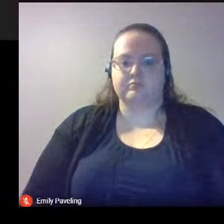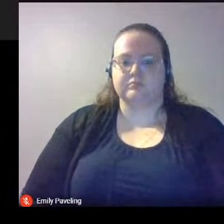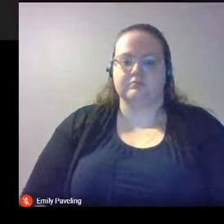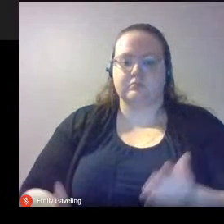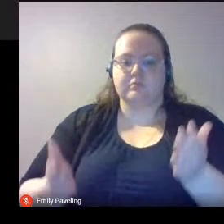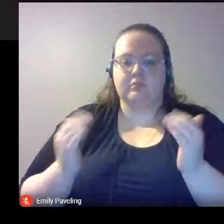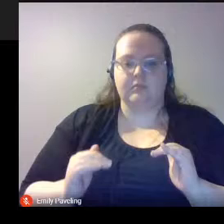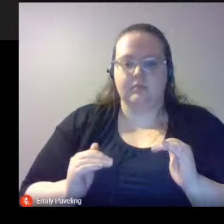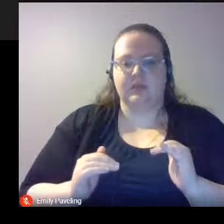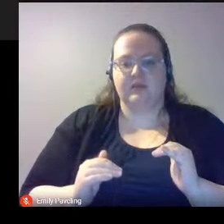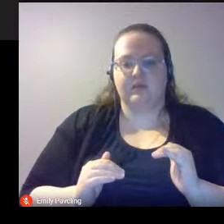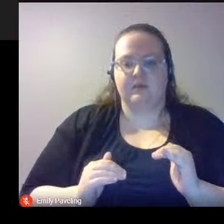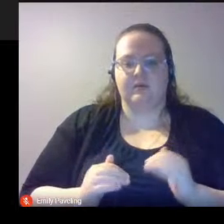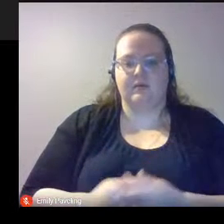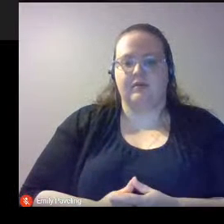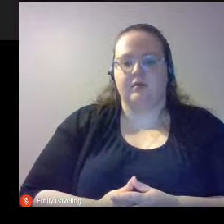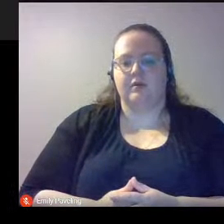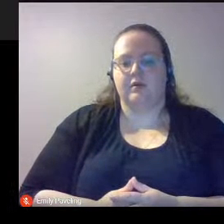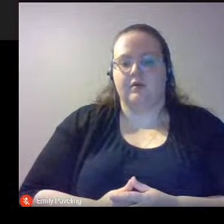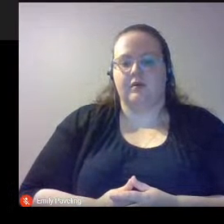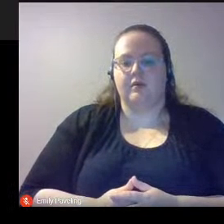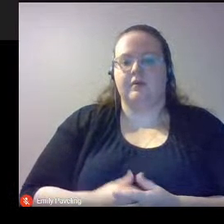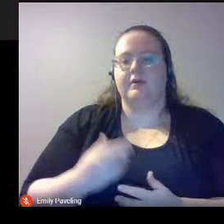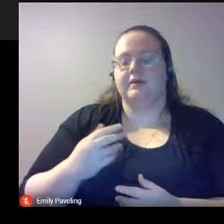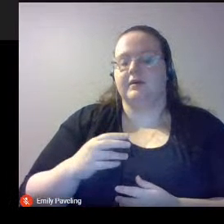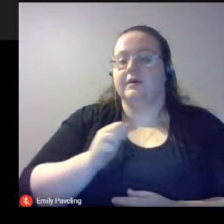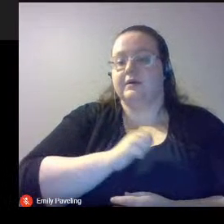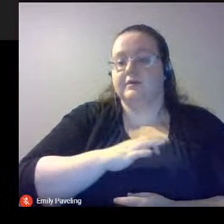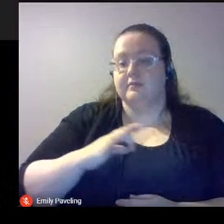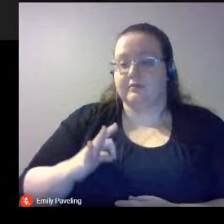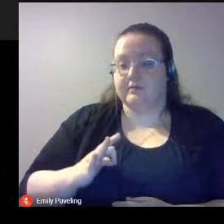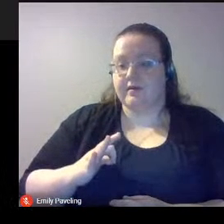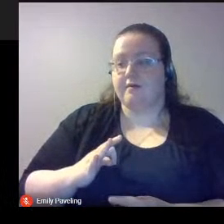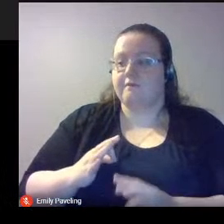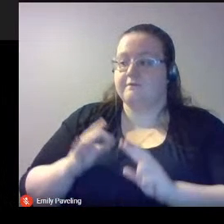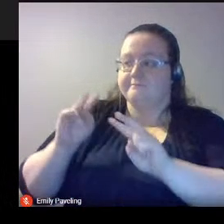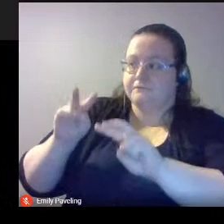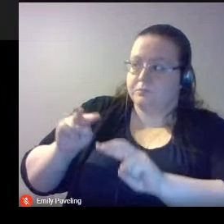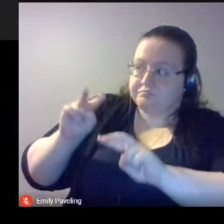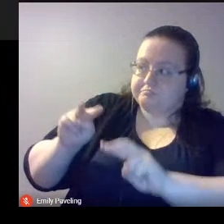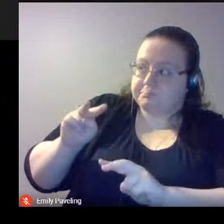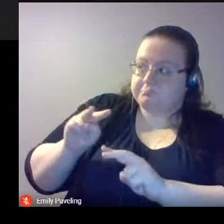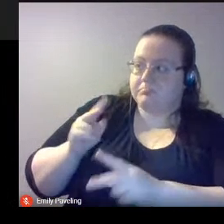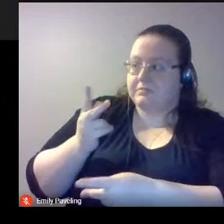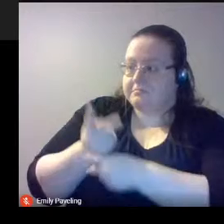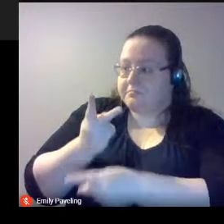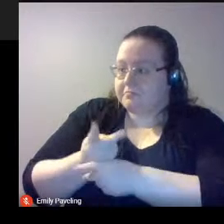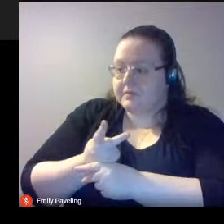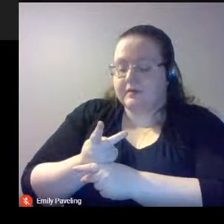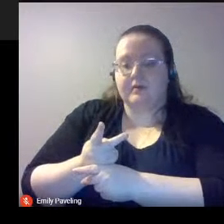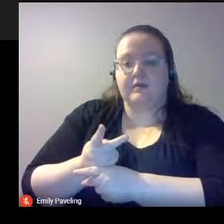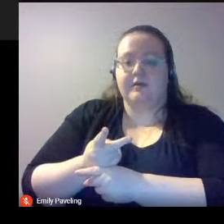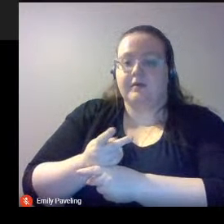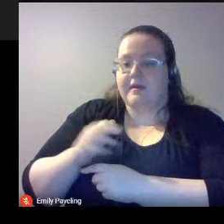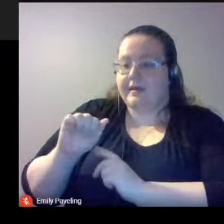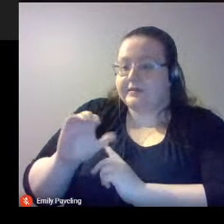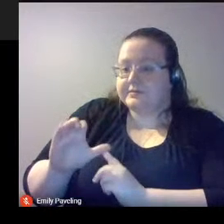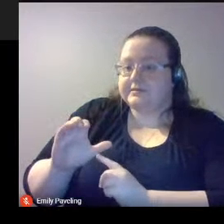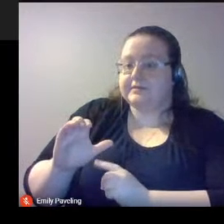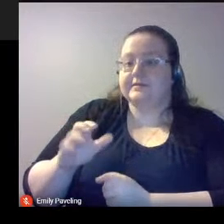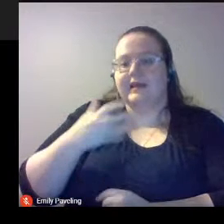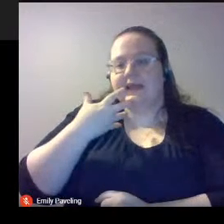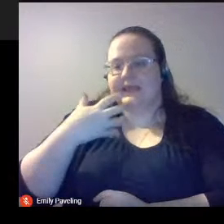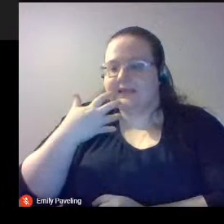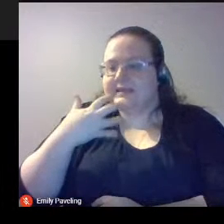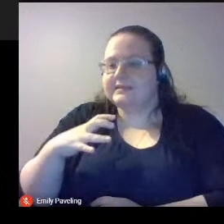of course, HCDSB staff will keep up with our regular inspections and preventative maintenance on our HVAC components to ensure they are all in good